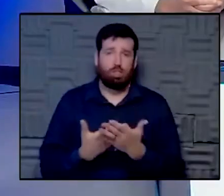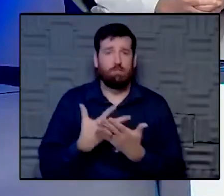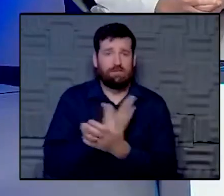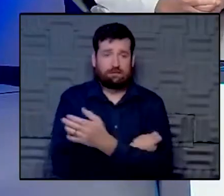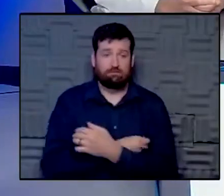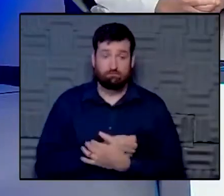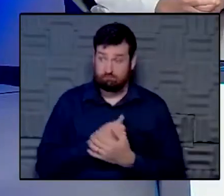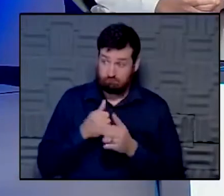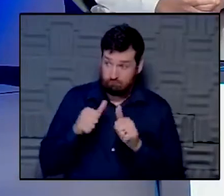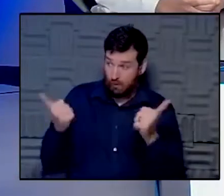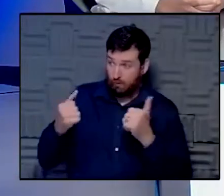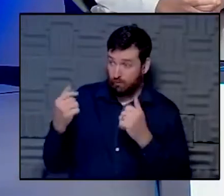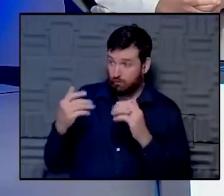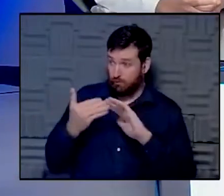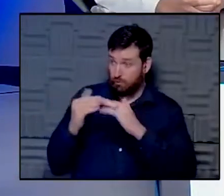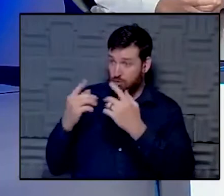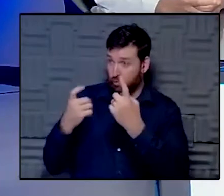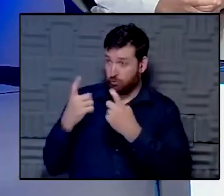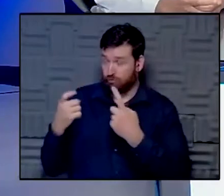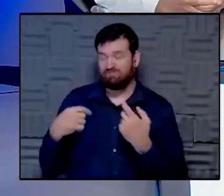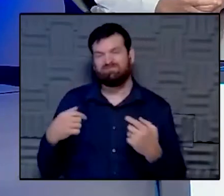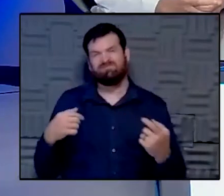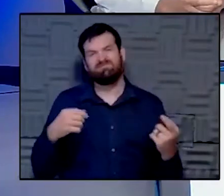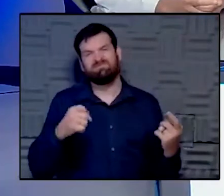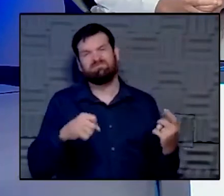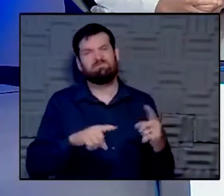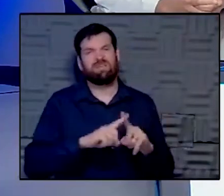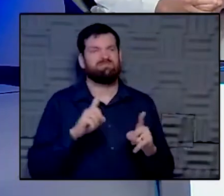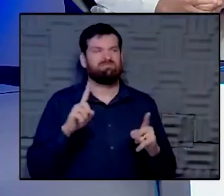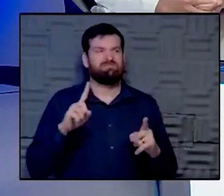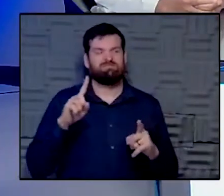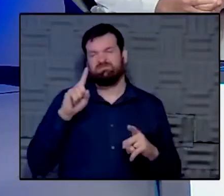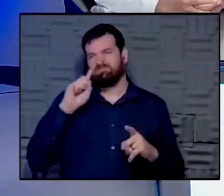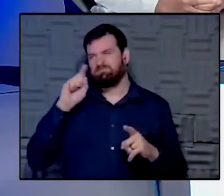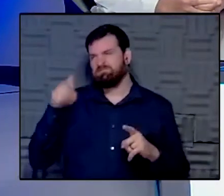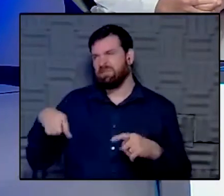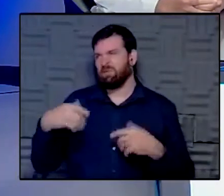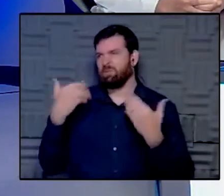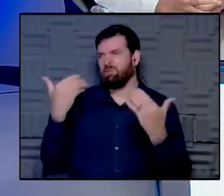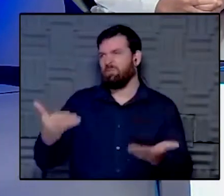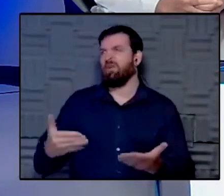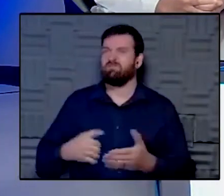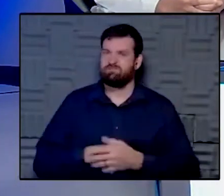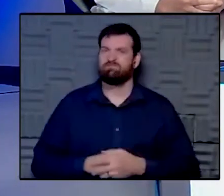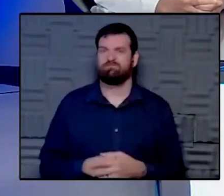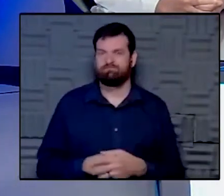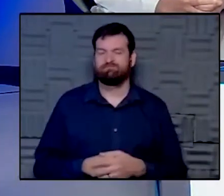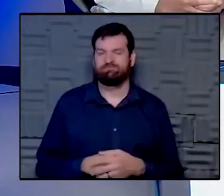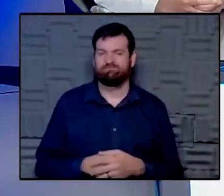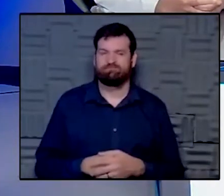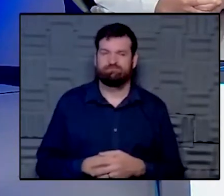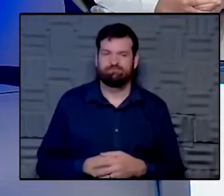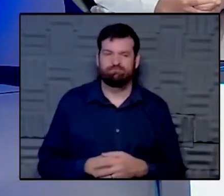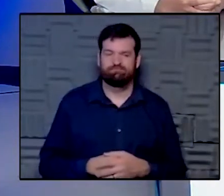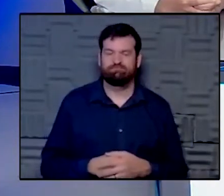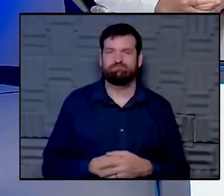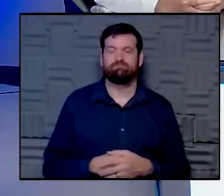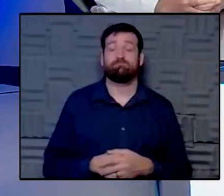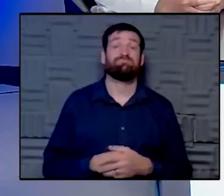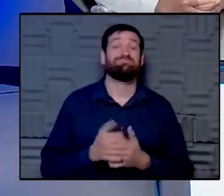Any other community questions? No? No, we do, but I think we need to move on. If we have time All at the end, right. I'll ask Yeah. 1 or 2 more. All